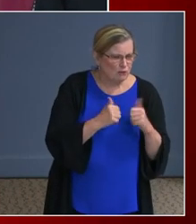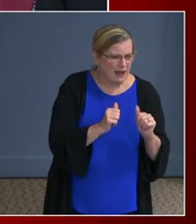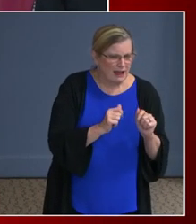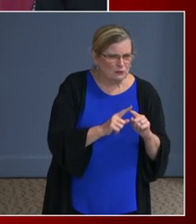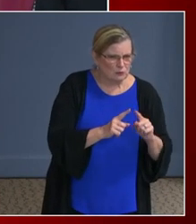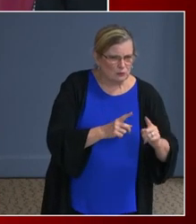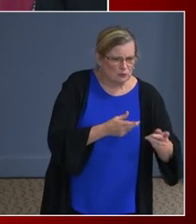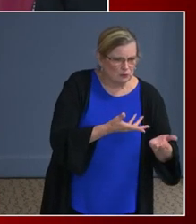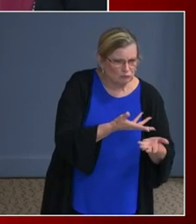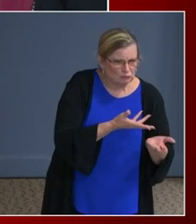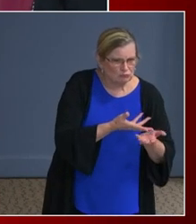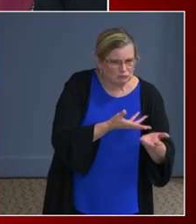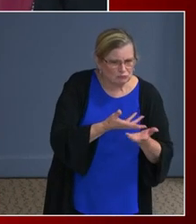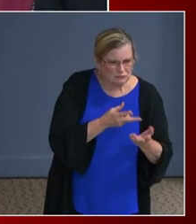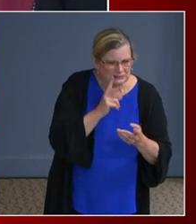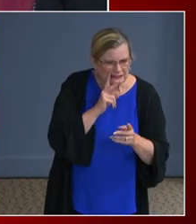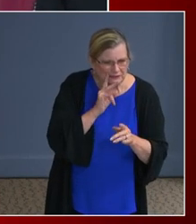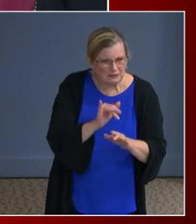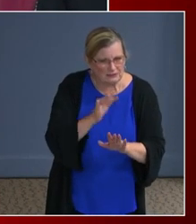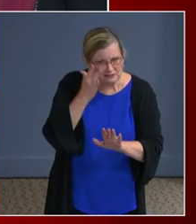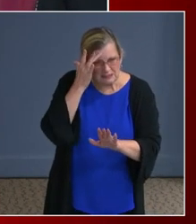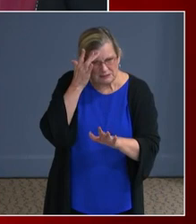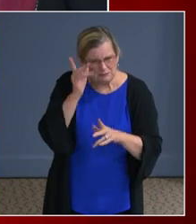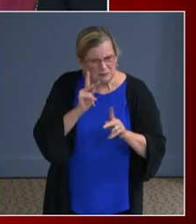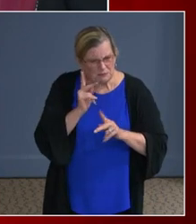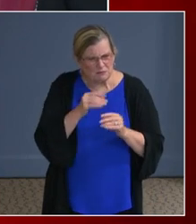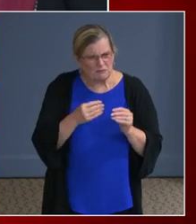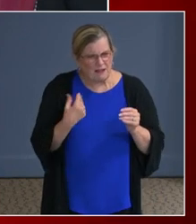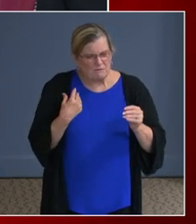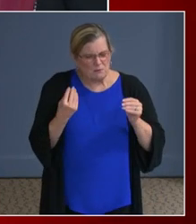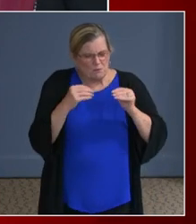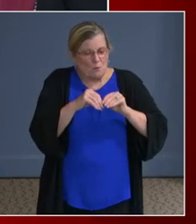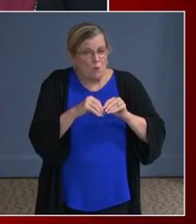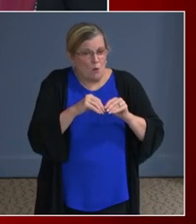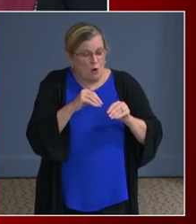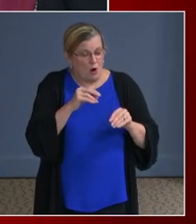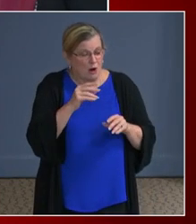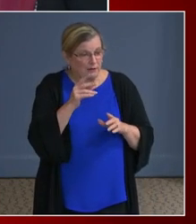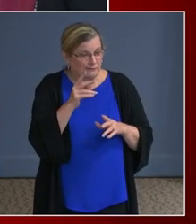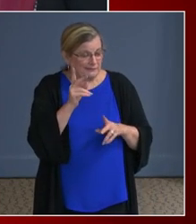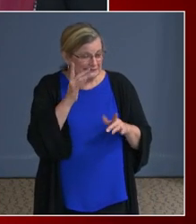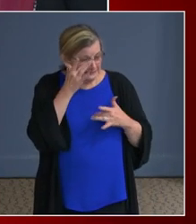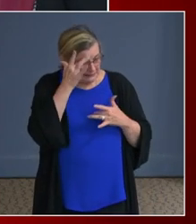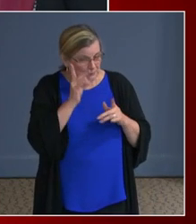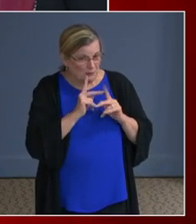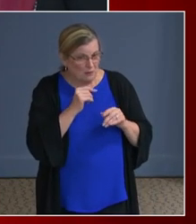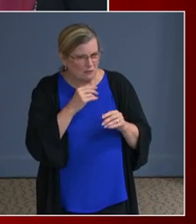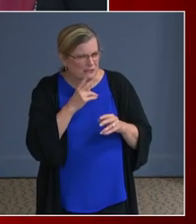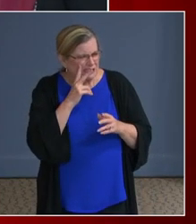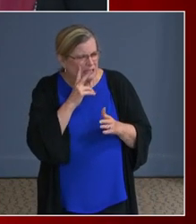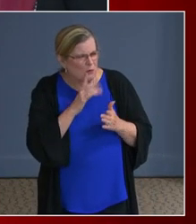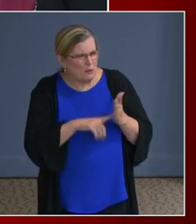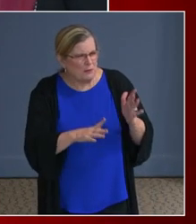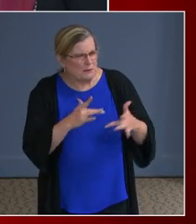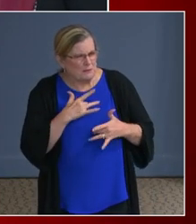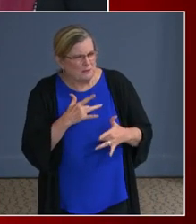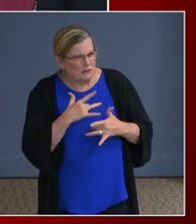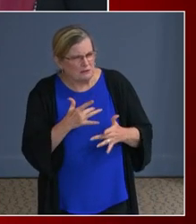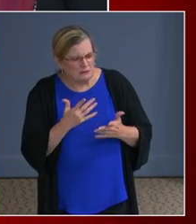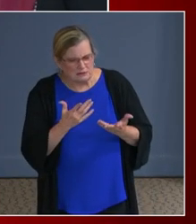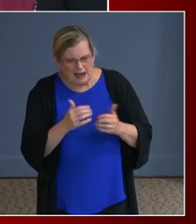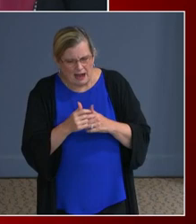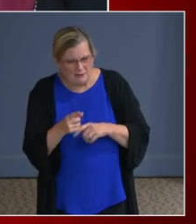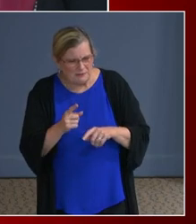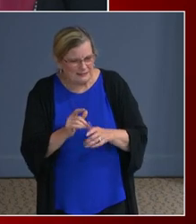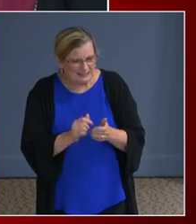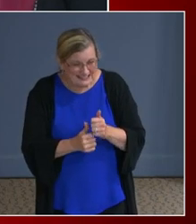terms of when it is appropriate to put a patient on a ventilator versus using different forms of oxygen therapy,